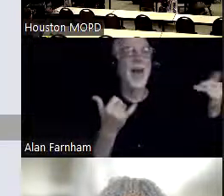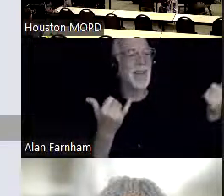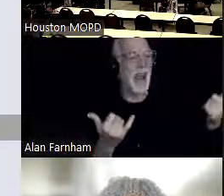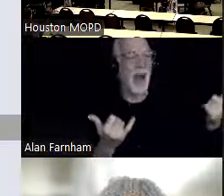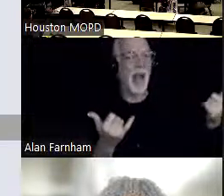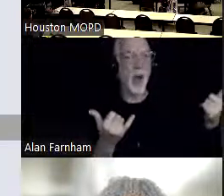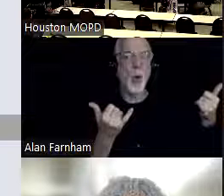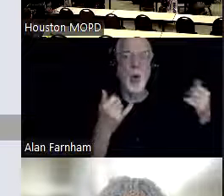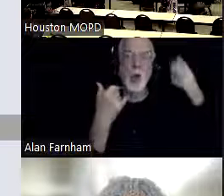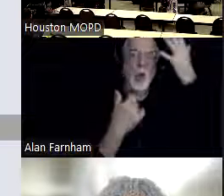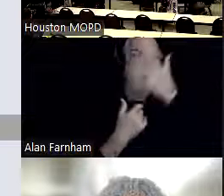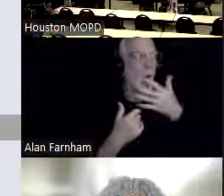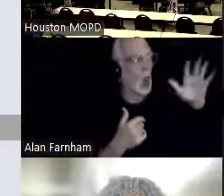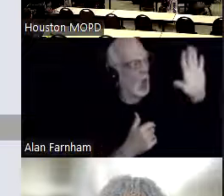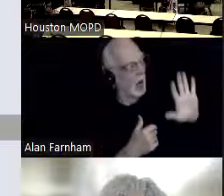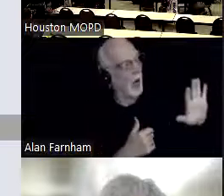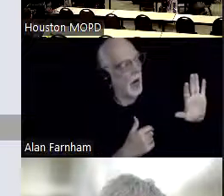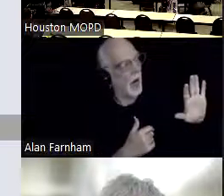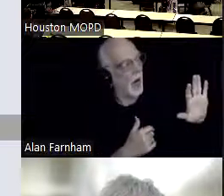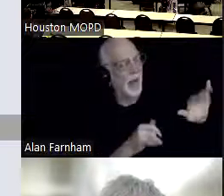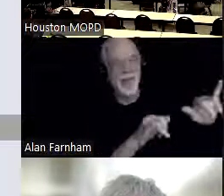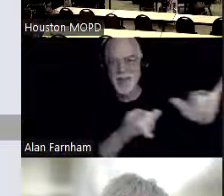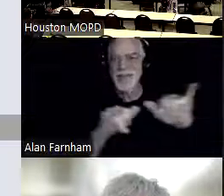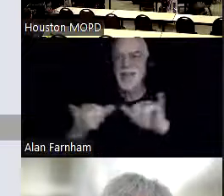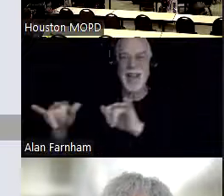us, not just one of us.